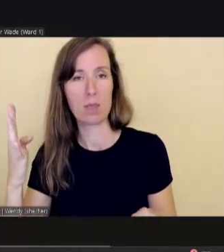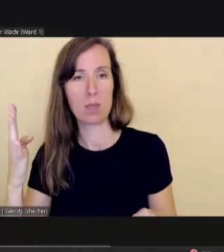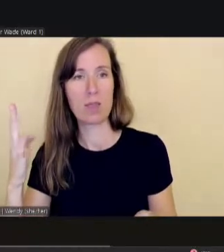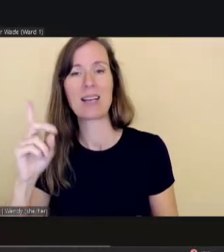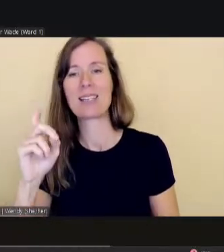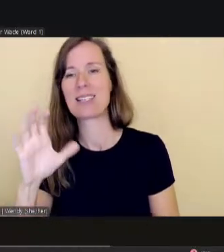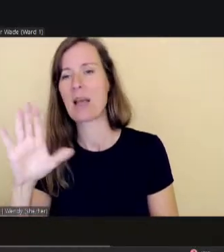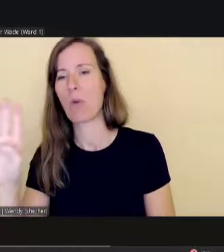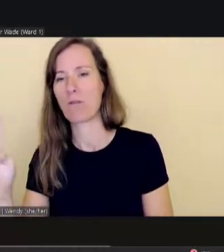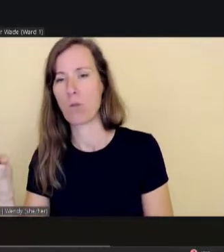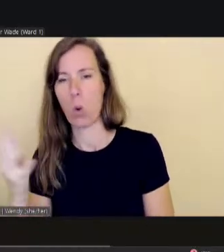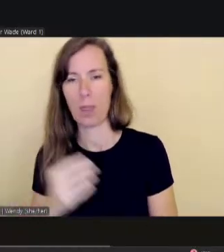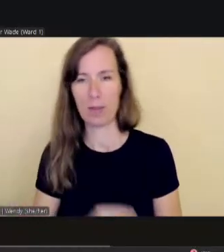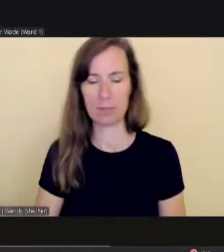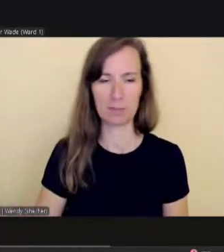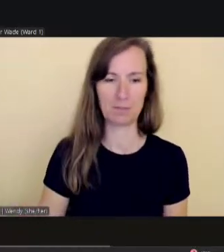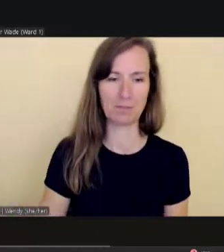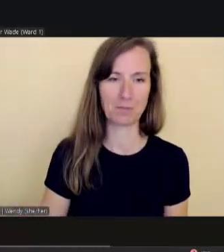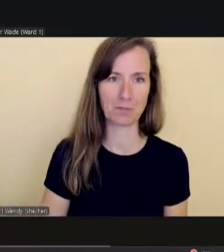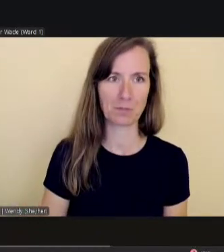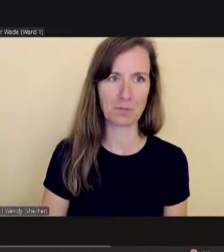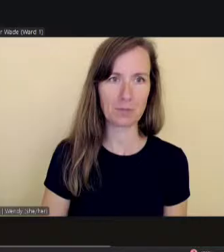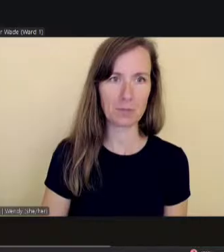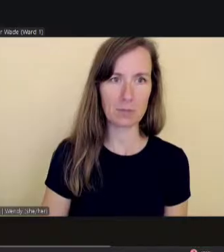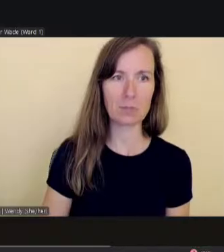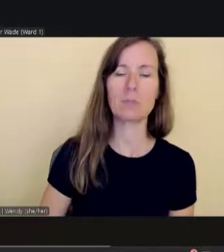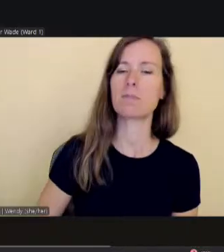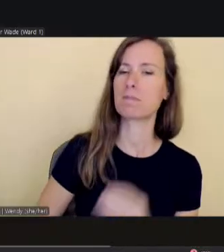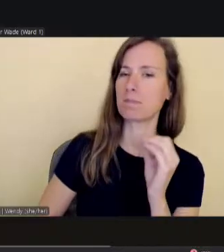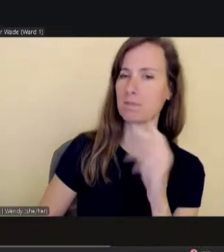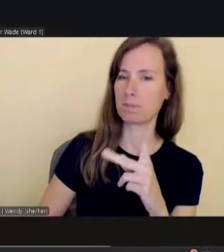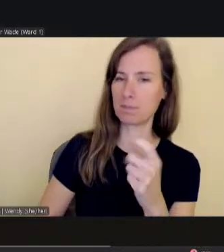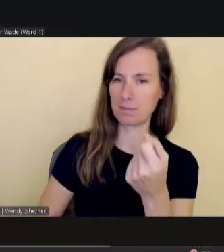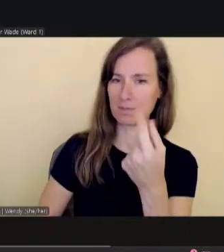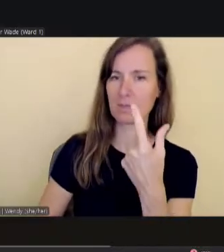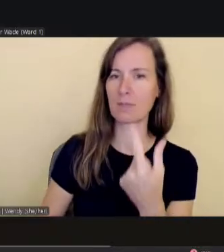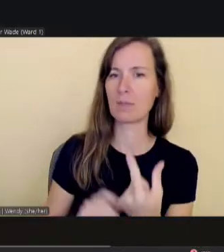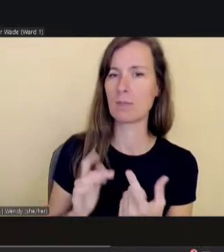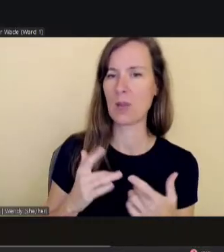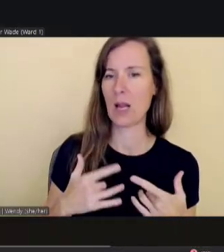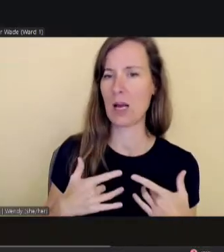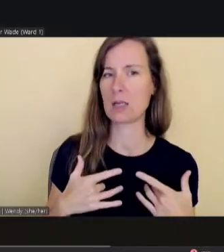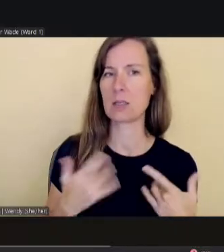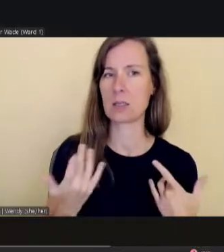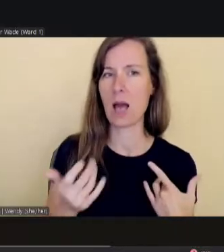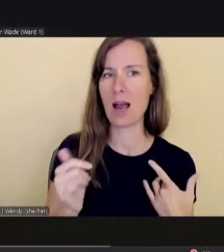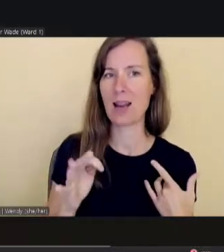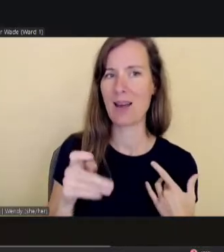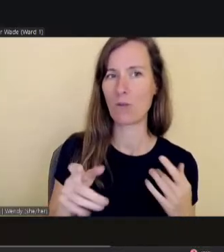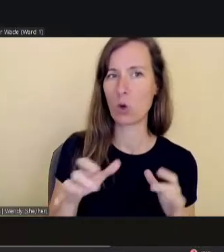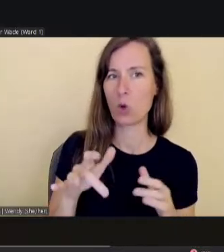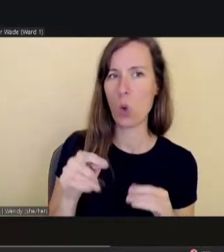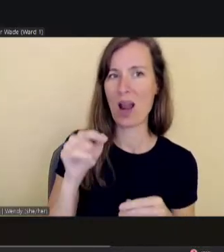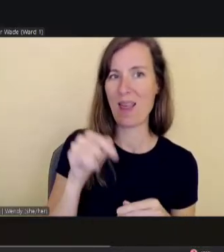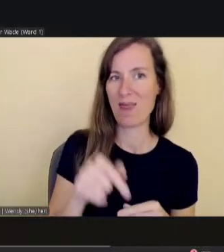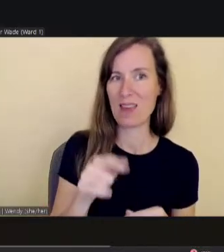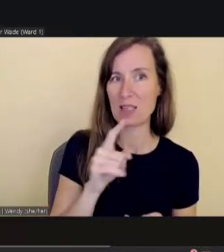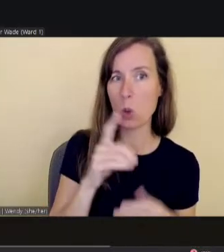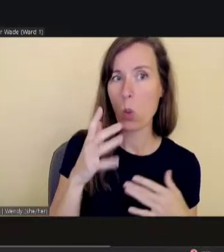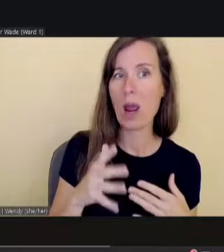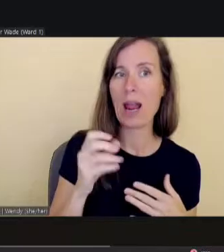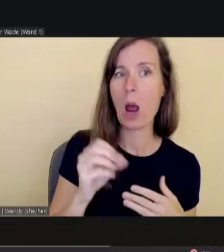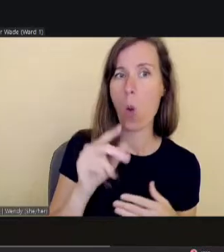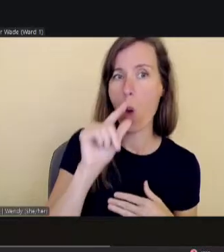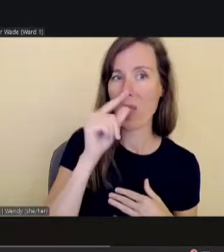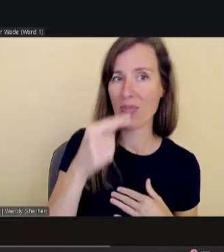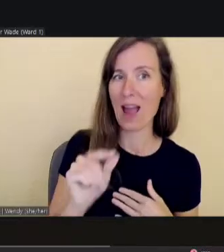But I didn't, that is totally understandable. I'm very excited that if you do it this weekend or over Thanksgiving, you will be getting a